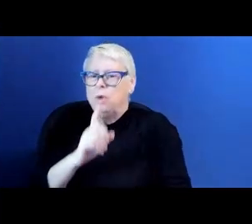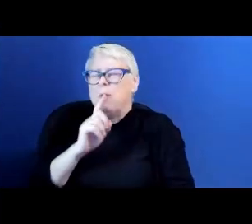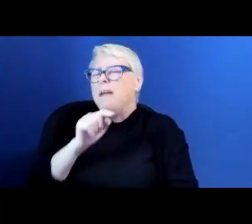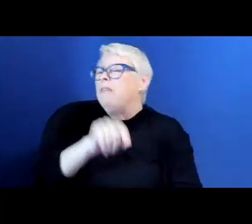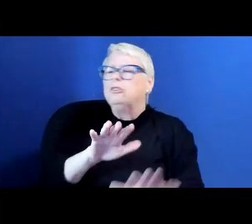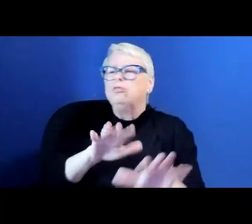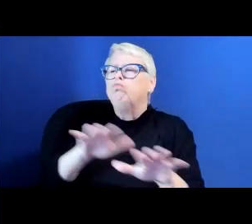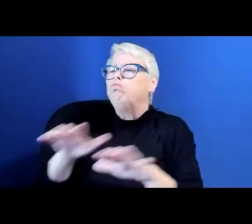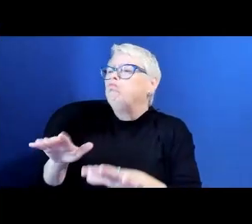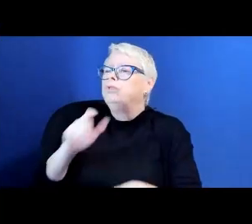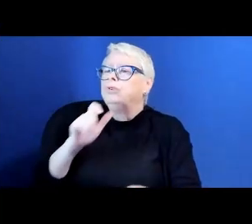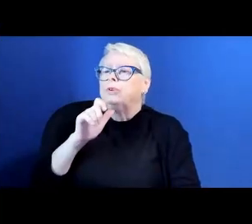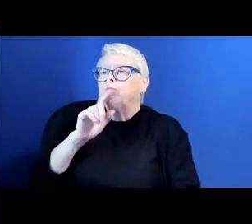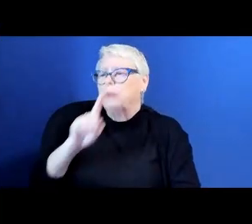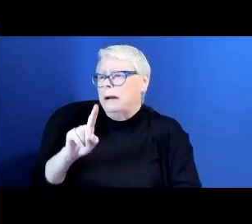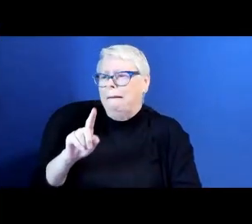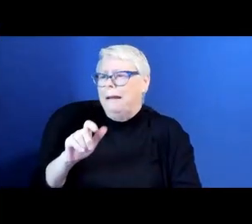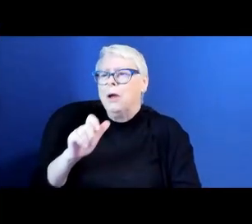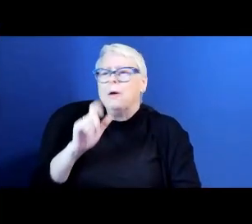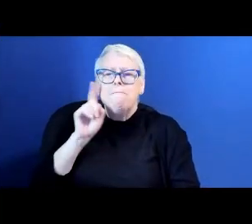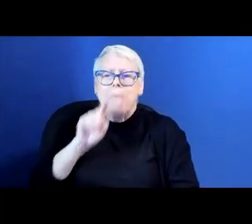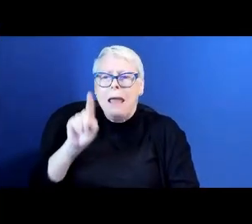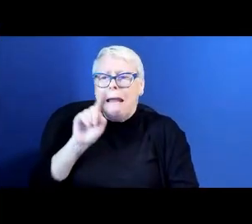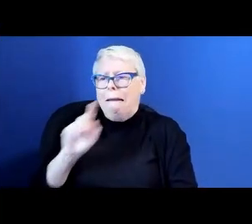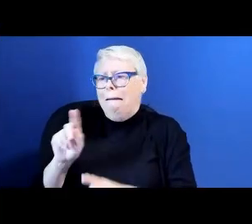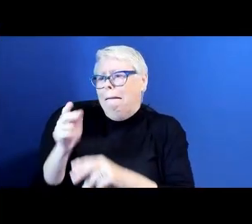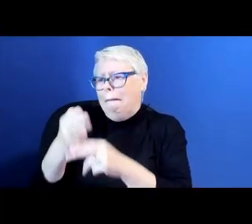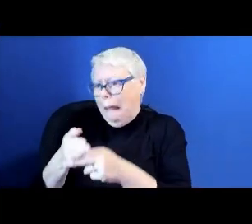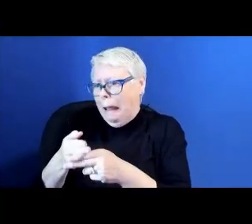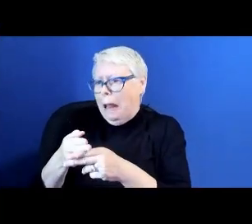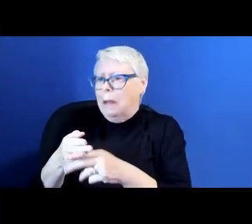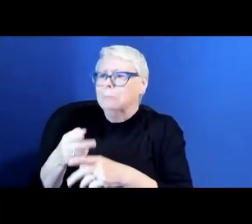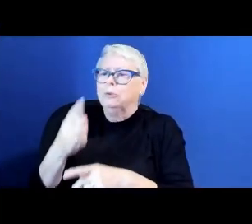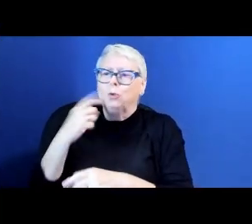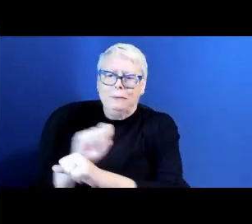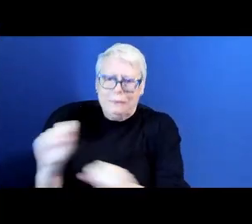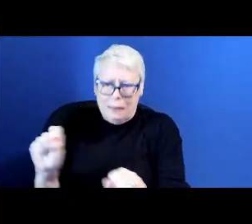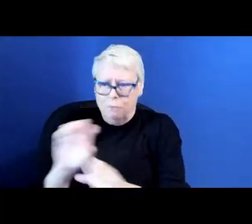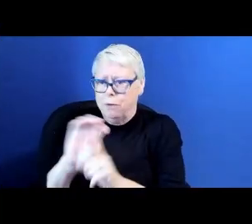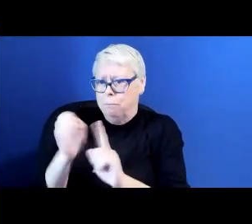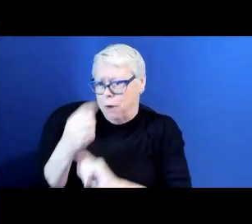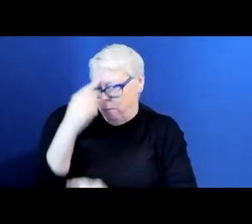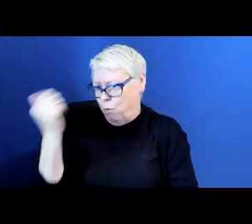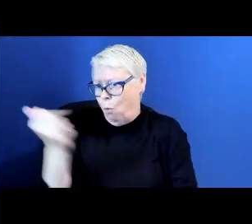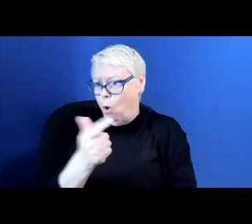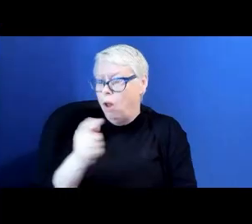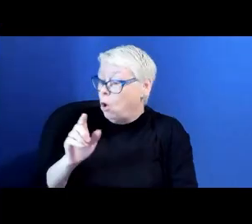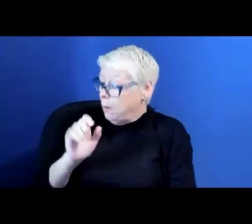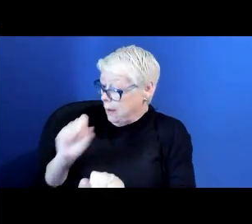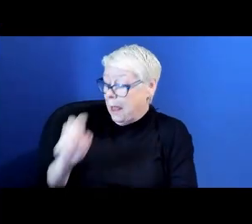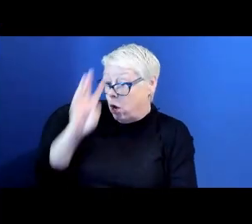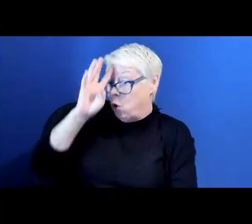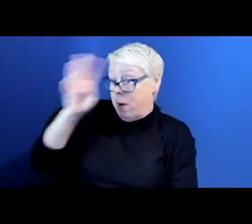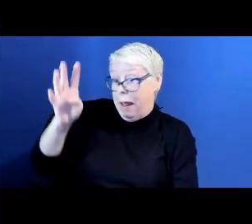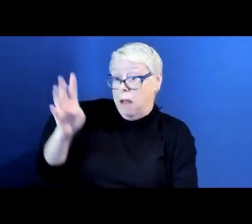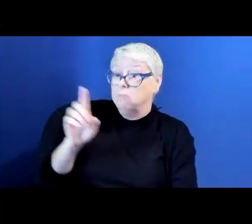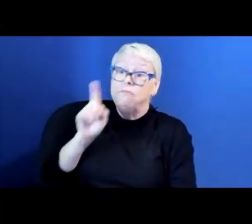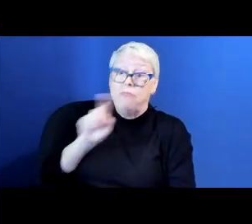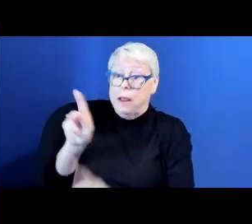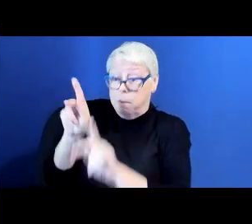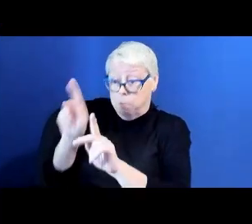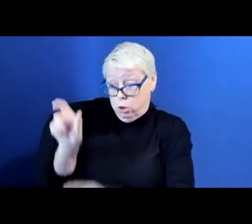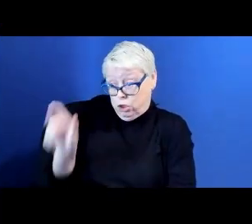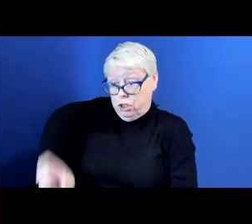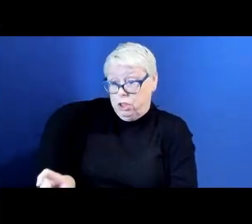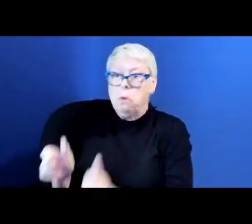activity using personas to allow you to practice in a safe environment. So feel free to create your own persona as well based on the